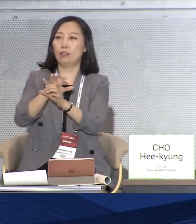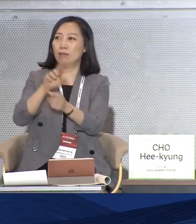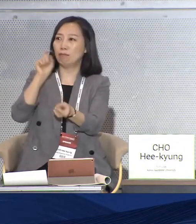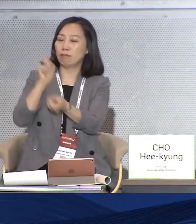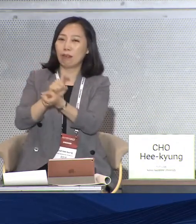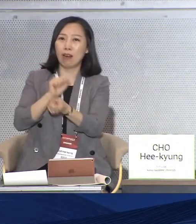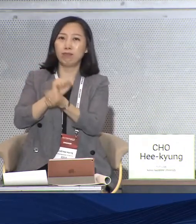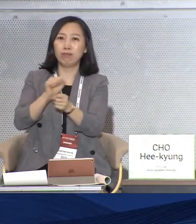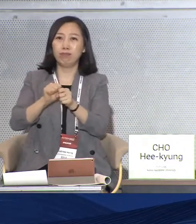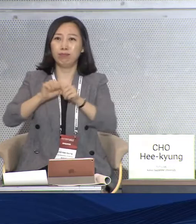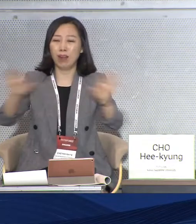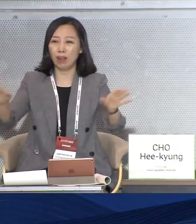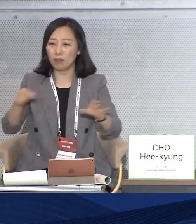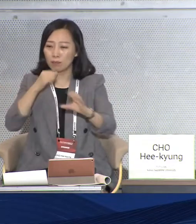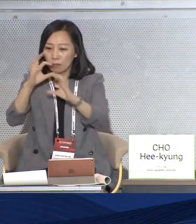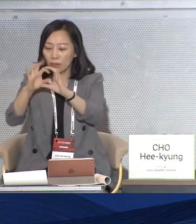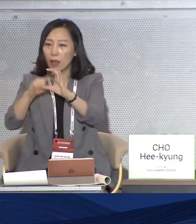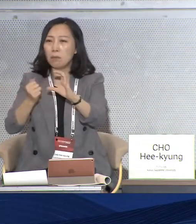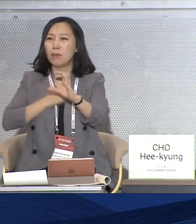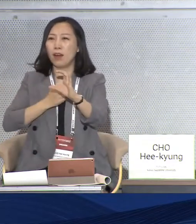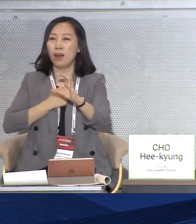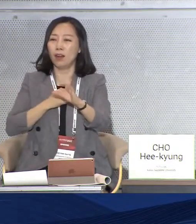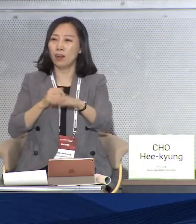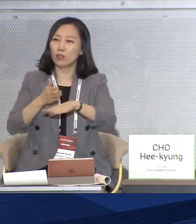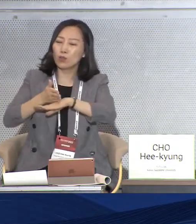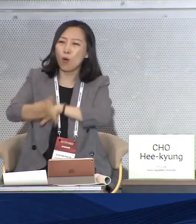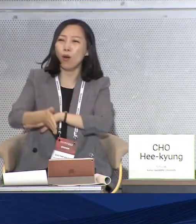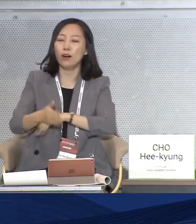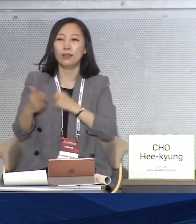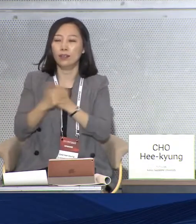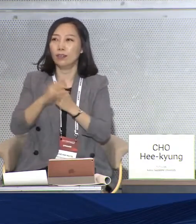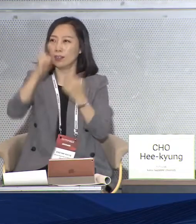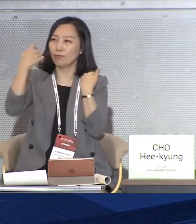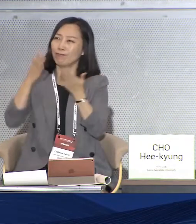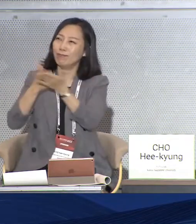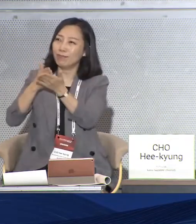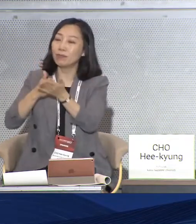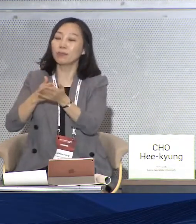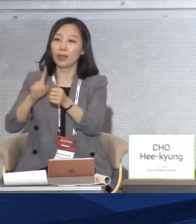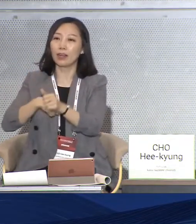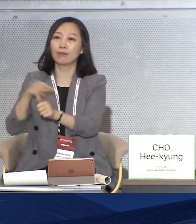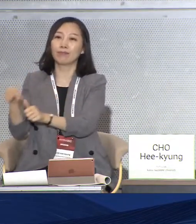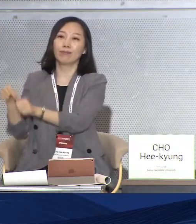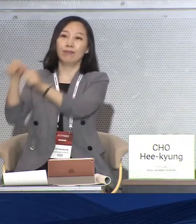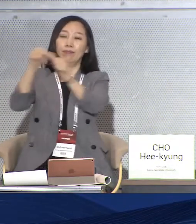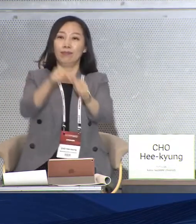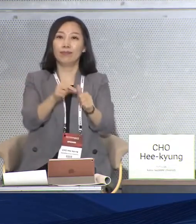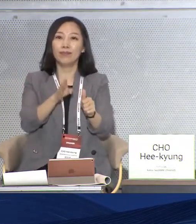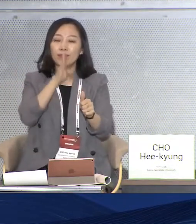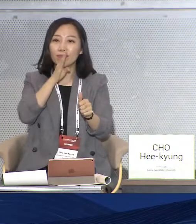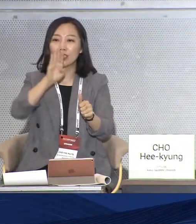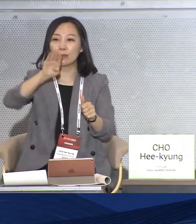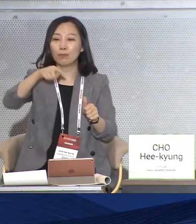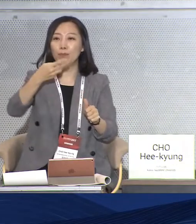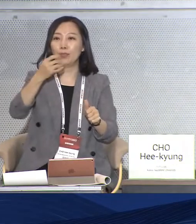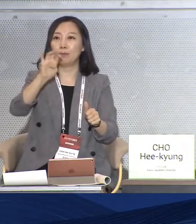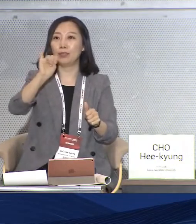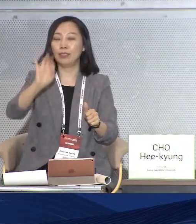the sign language information is given. And for example, in COVID-19, a national